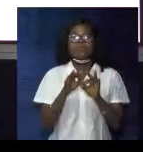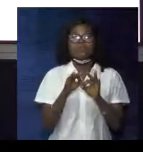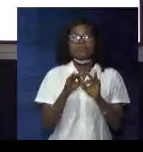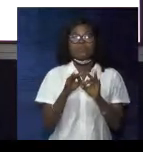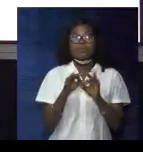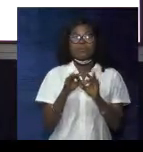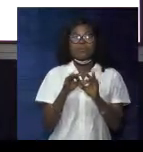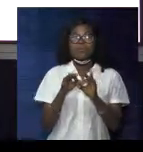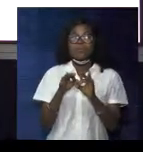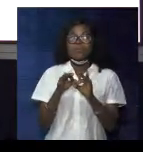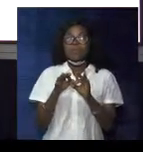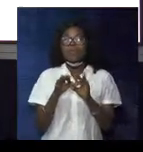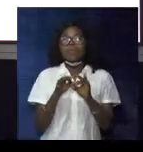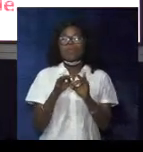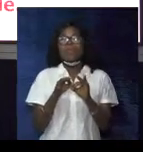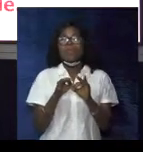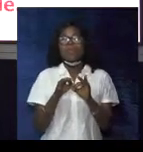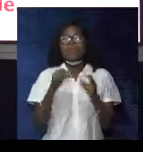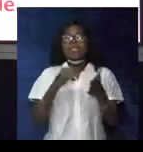or necessary.